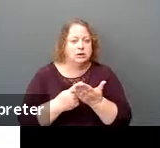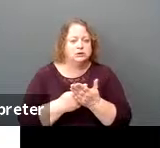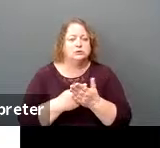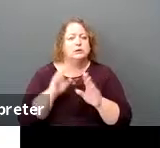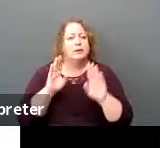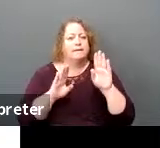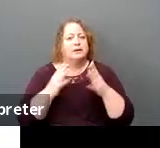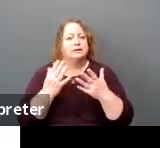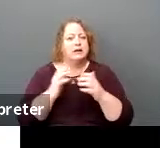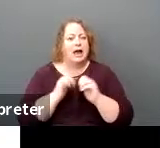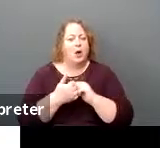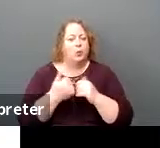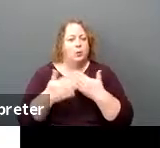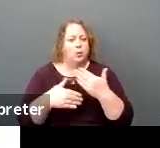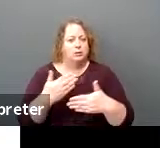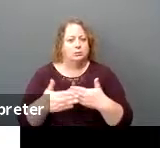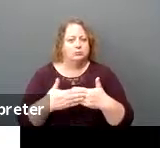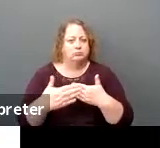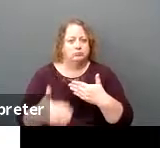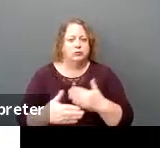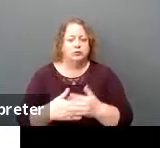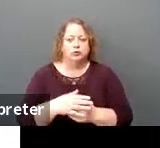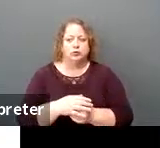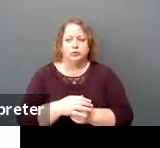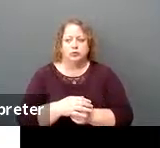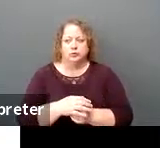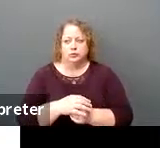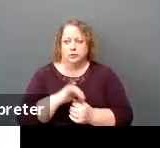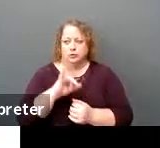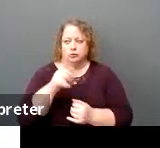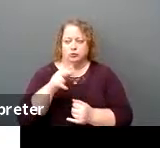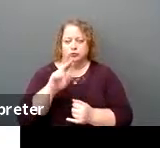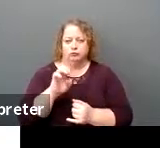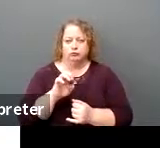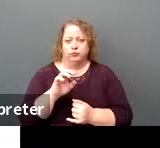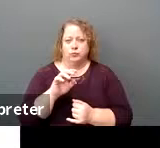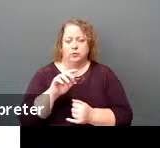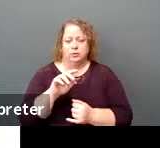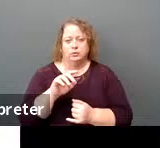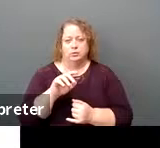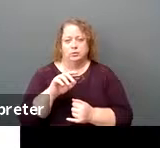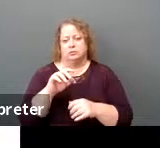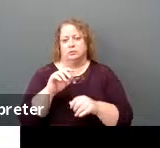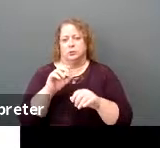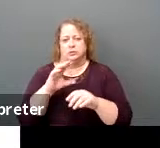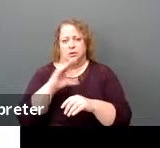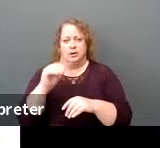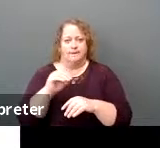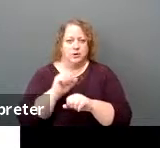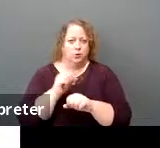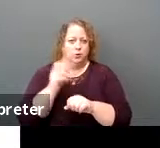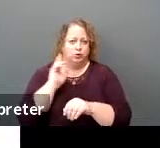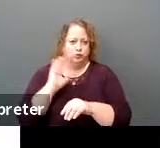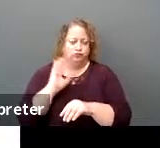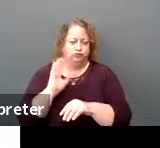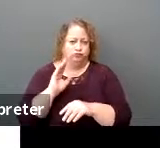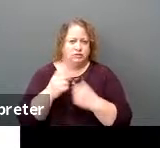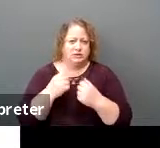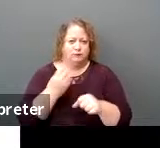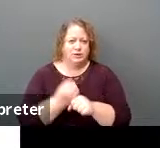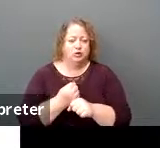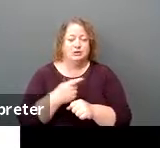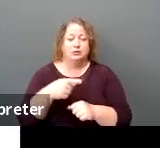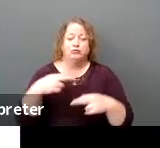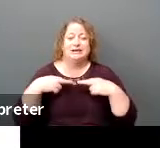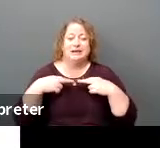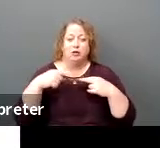bids and how we wanted to progress. Jim Torty was the director at Showalter and Jabari. That's the company that we have used for the past several years. He's